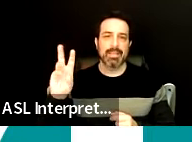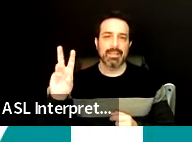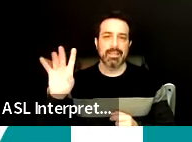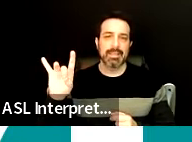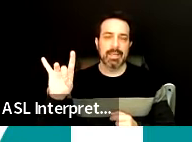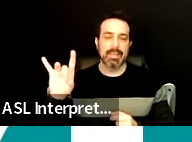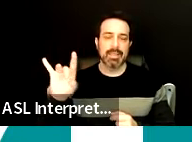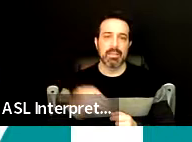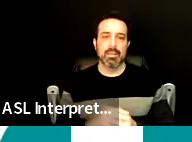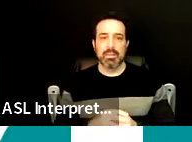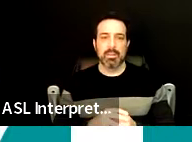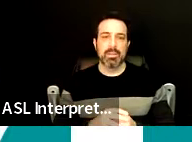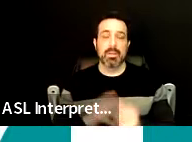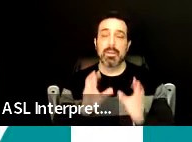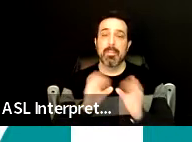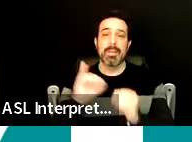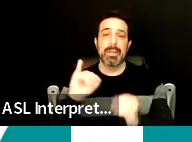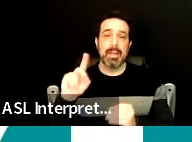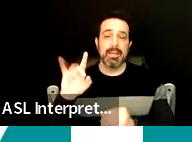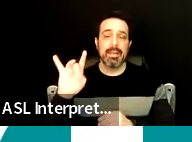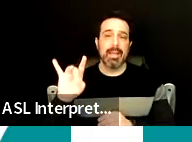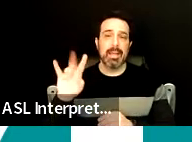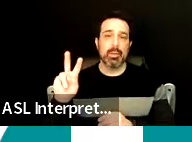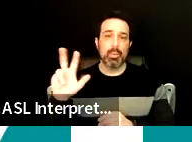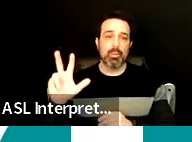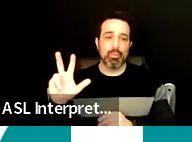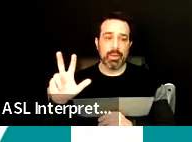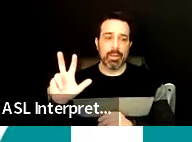1-408-638-0968. Meeting ID is